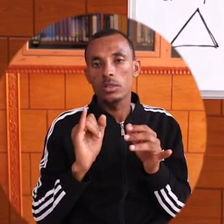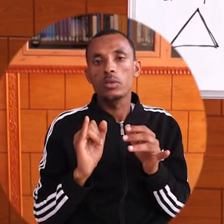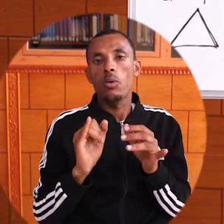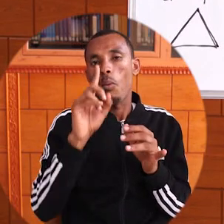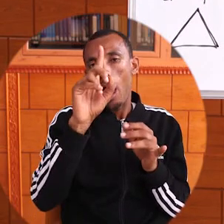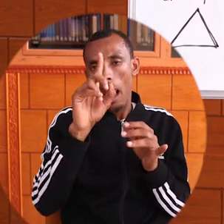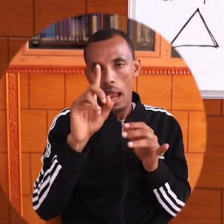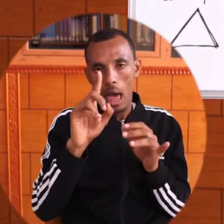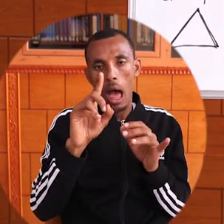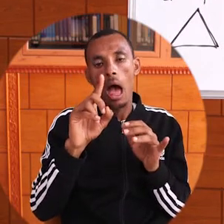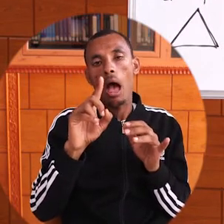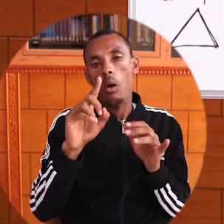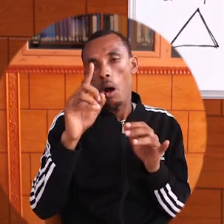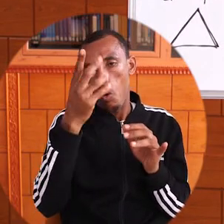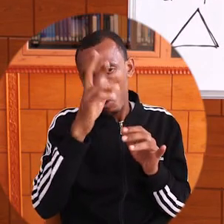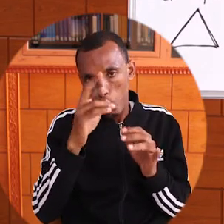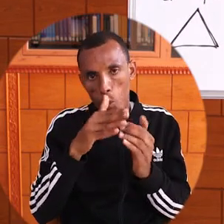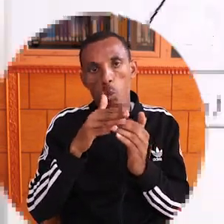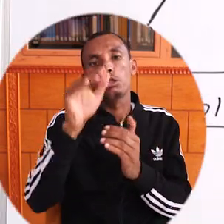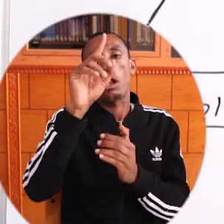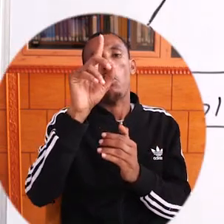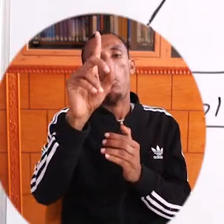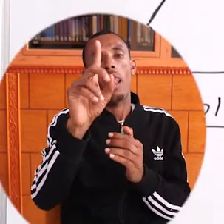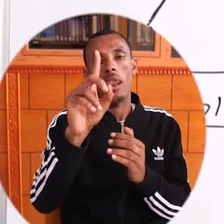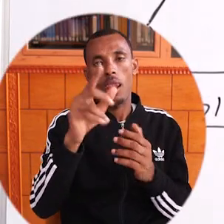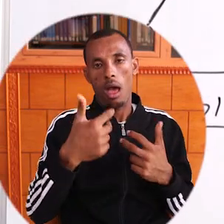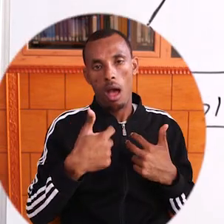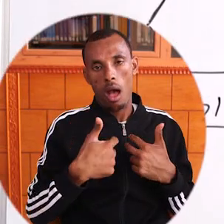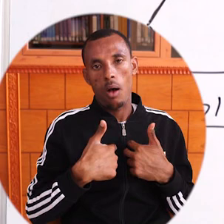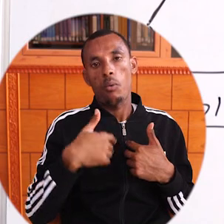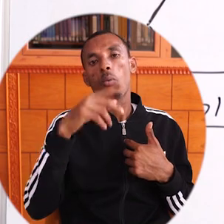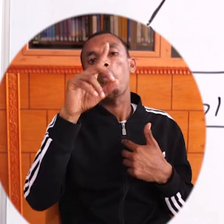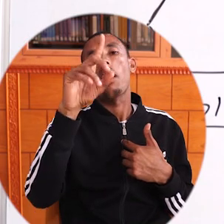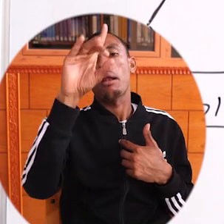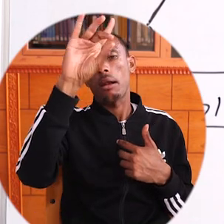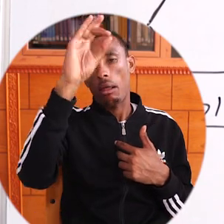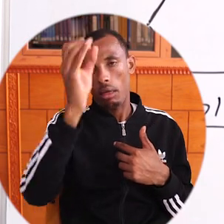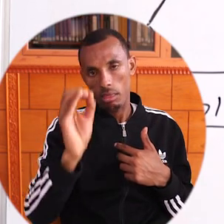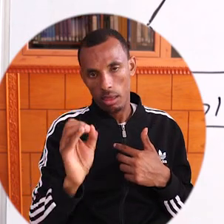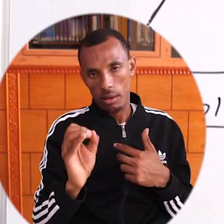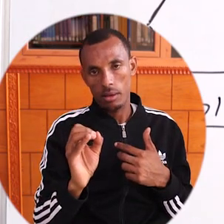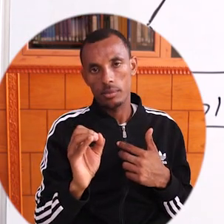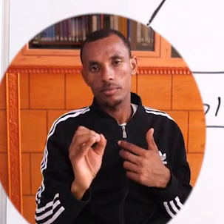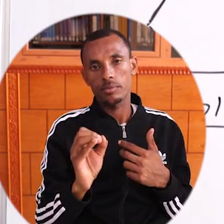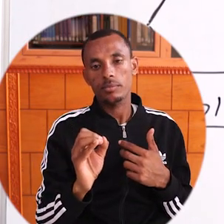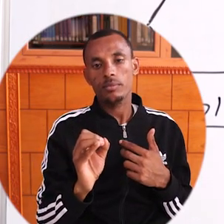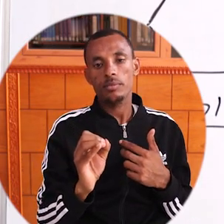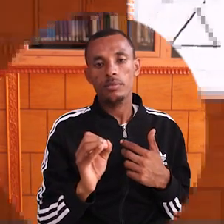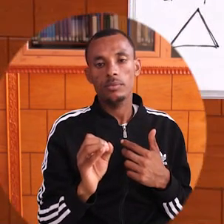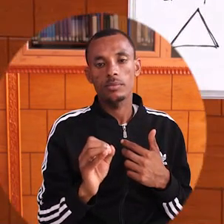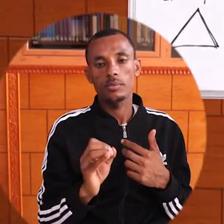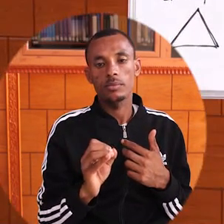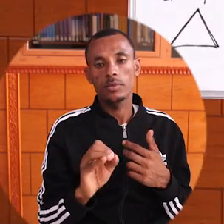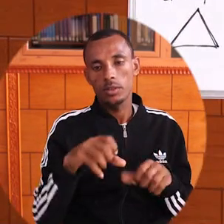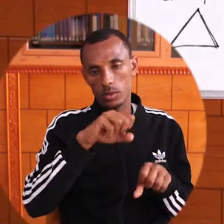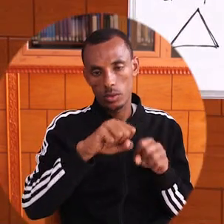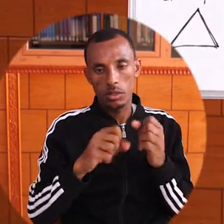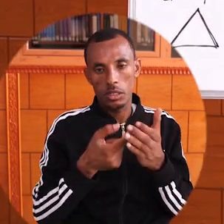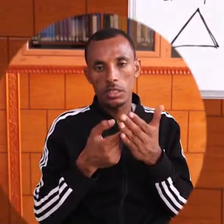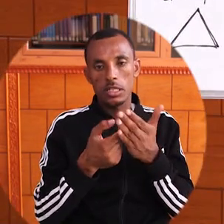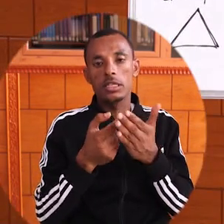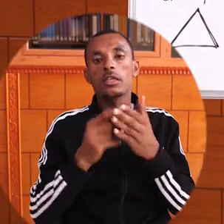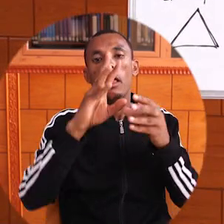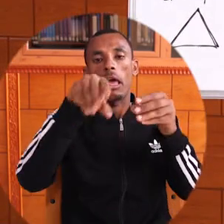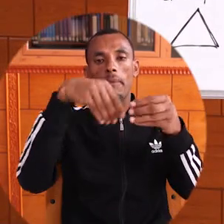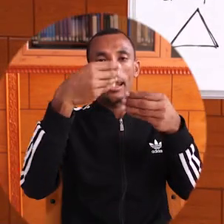but it is more than one angle is made having what one greater than 180 degree. So this a